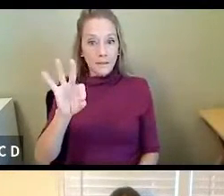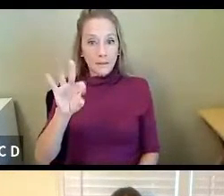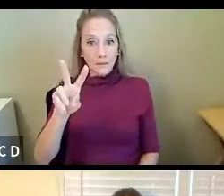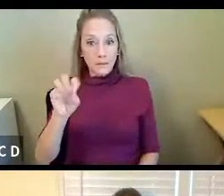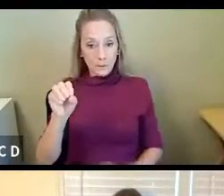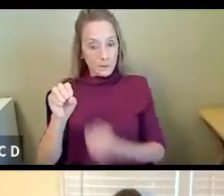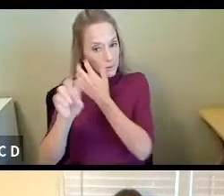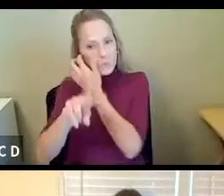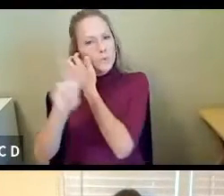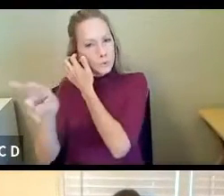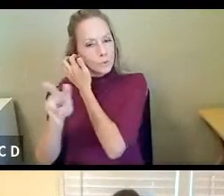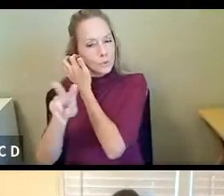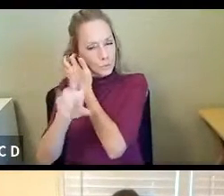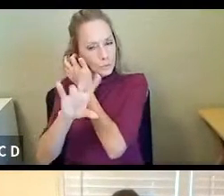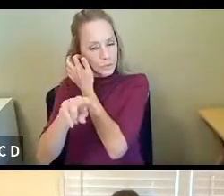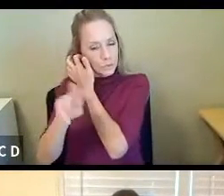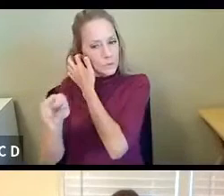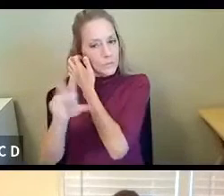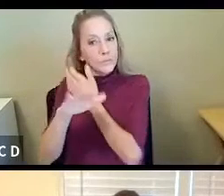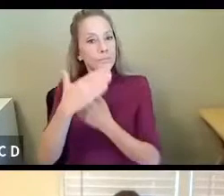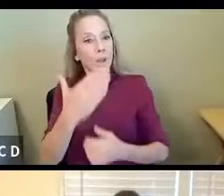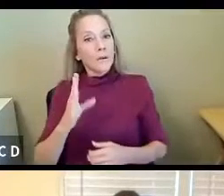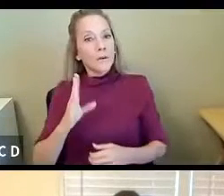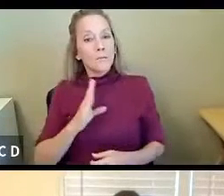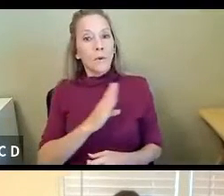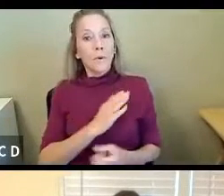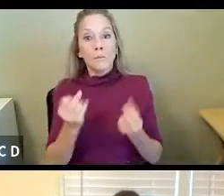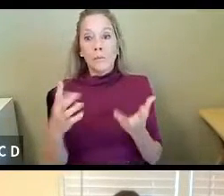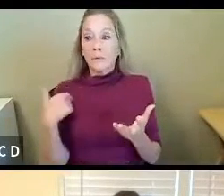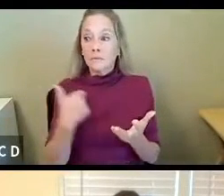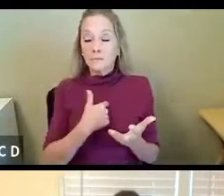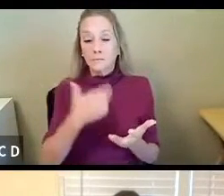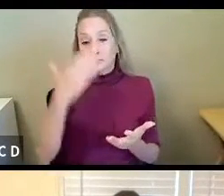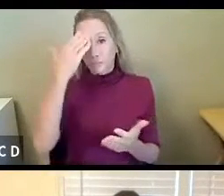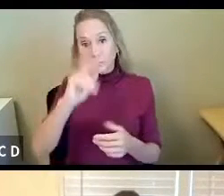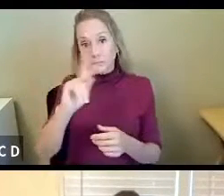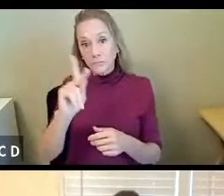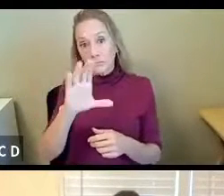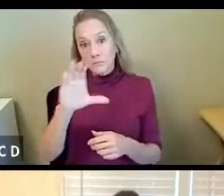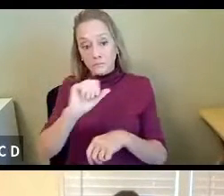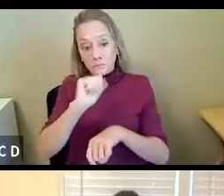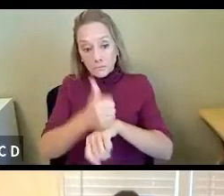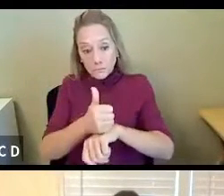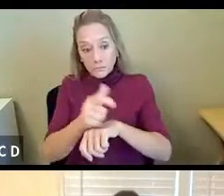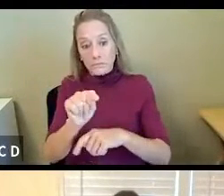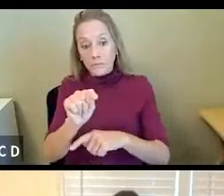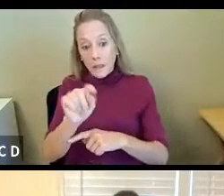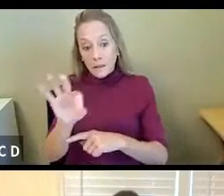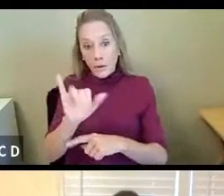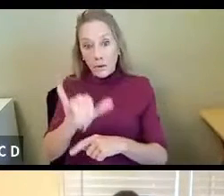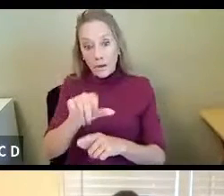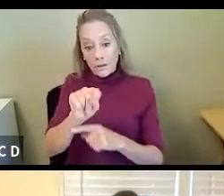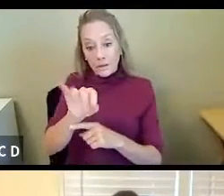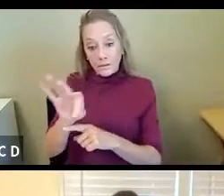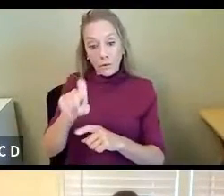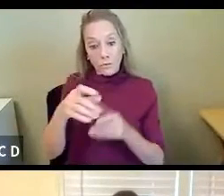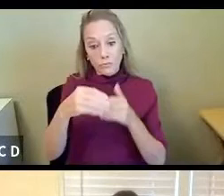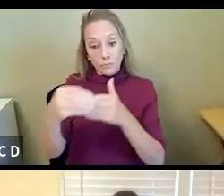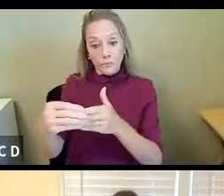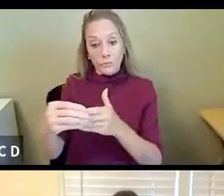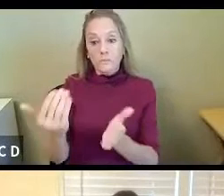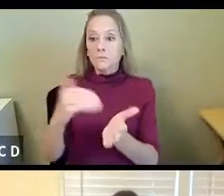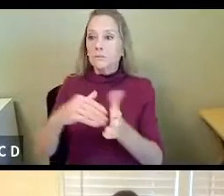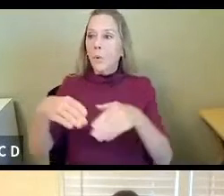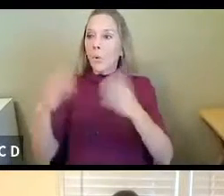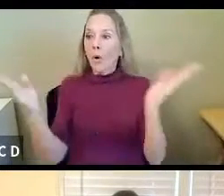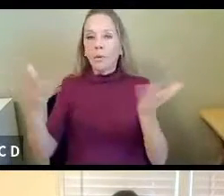for this opportunity to address you. Many of us recall Knox County setting up a reopening task force. This group was charged with spearheading the reopening of our